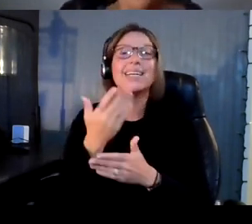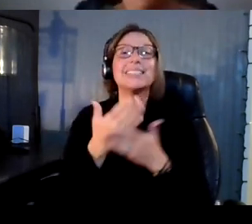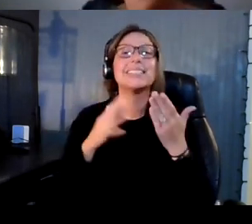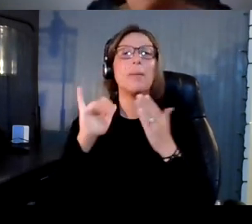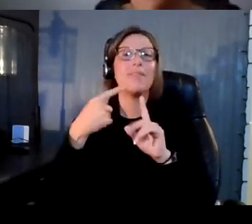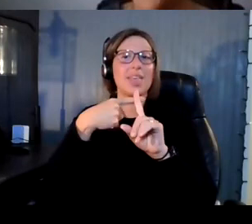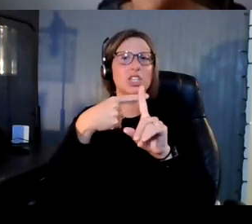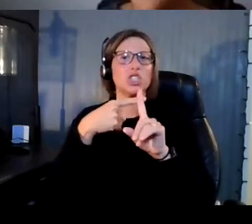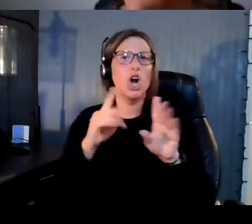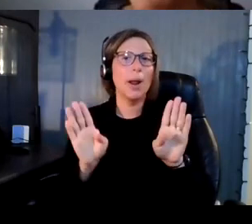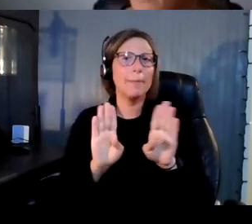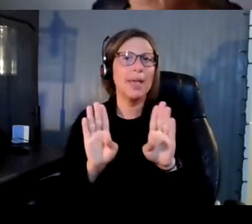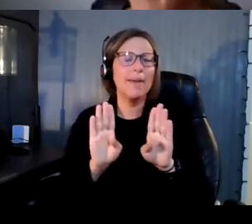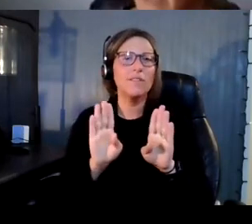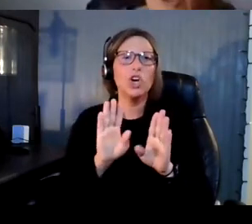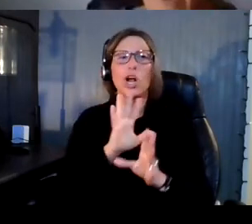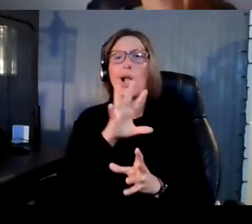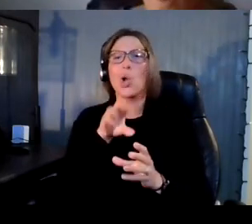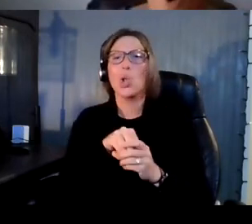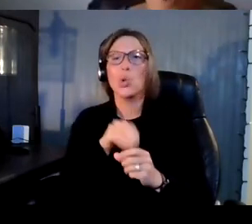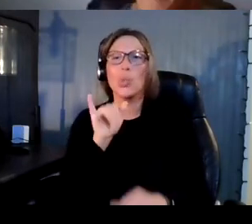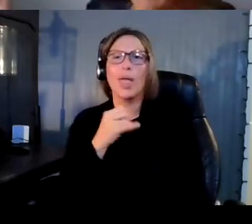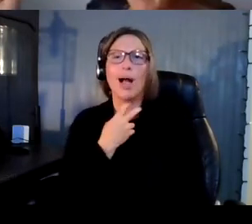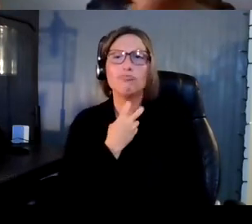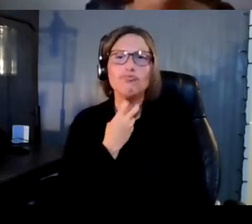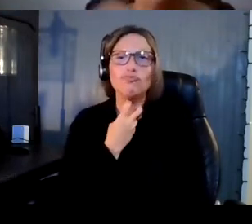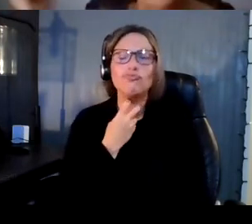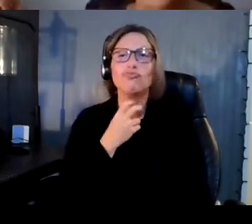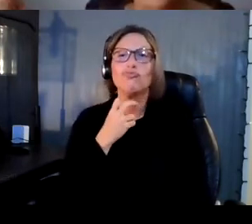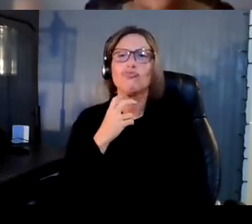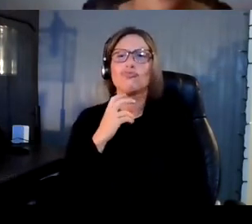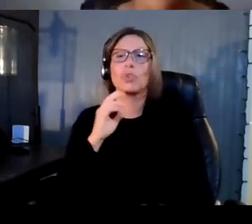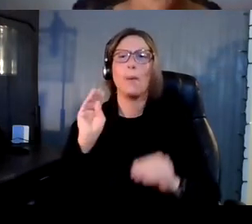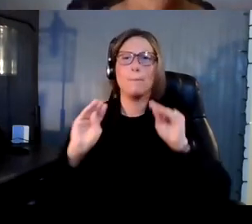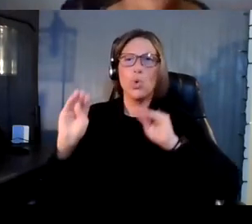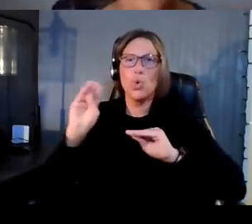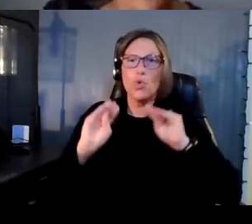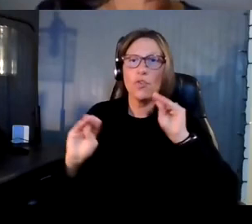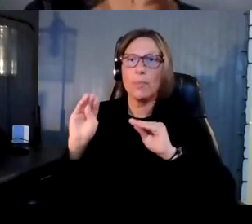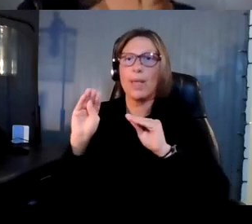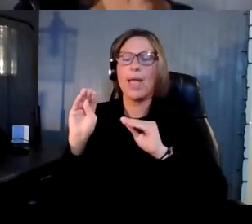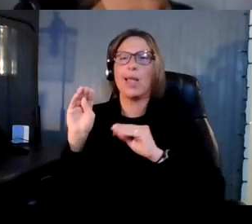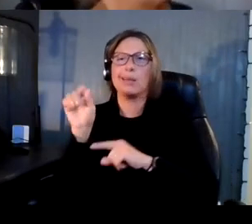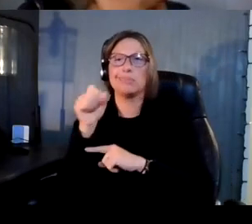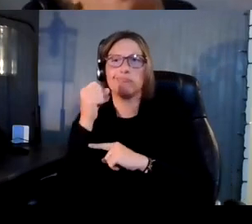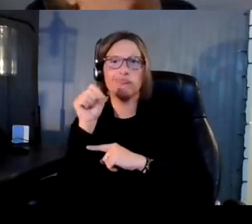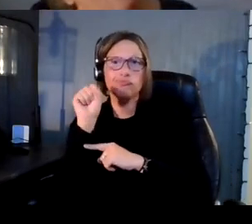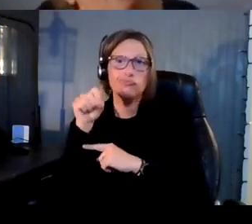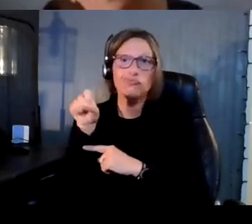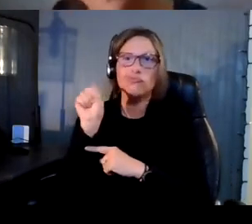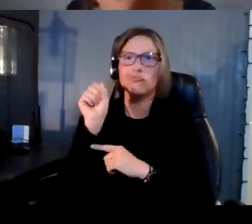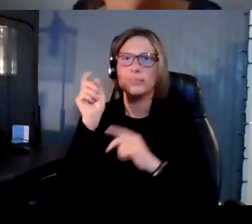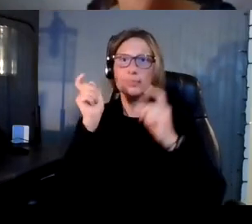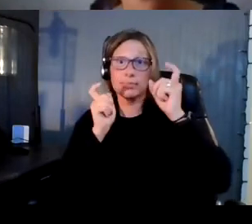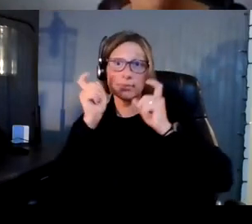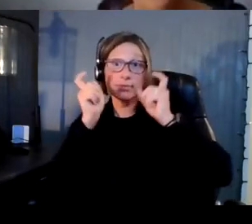they may include vocalizations or arm and leg movements, head movements, those facial